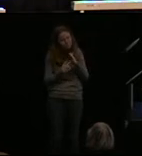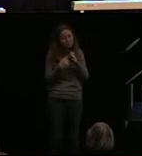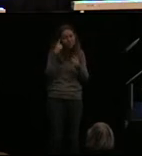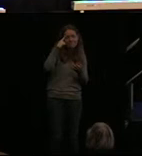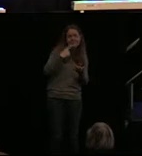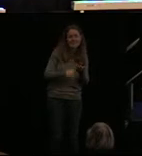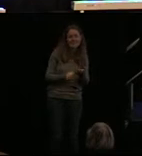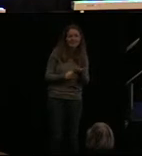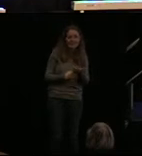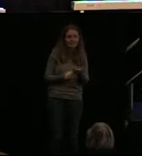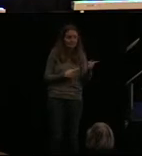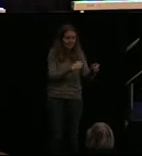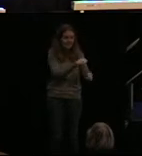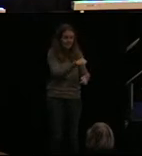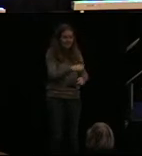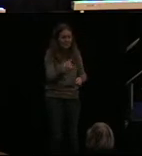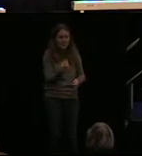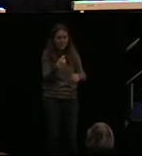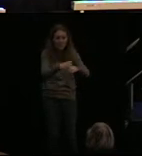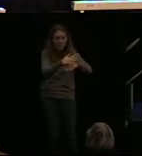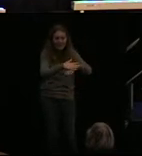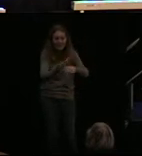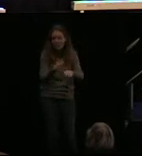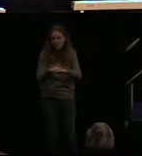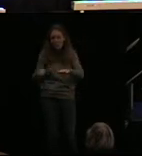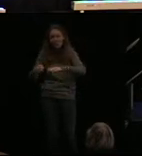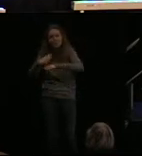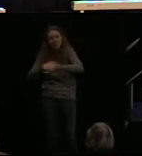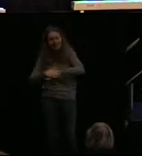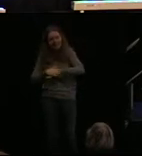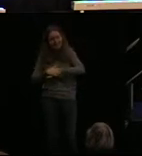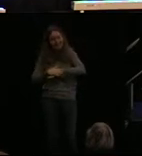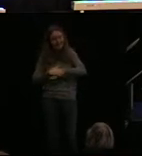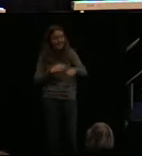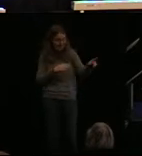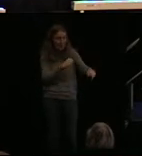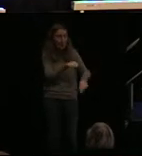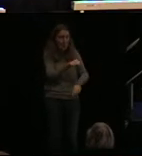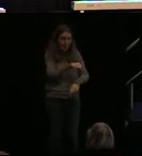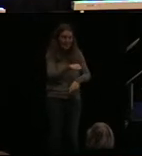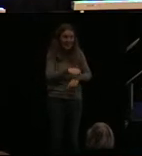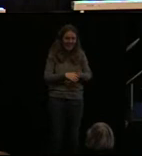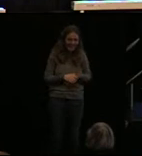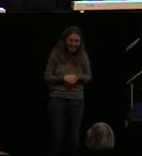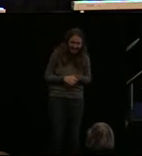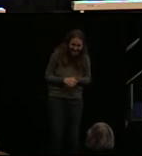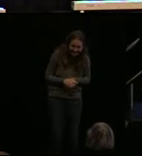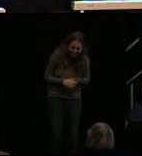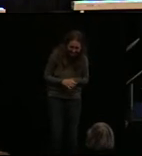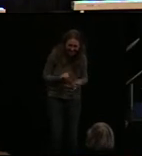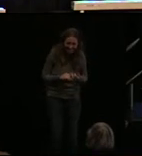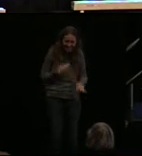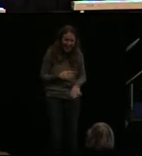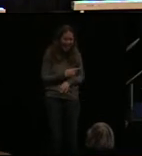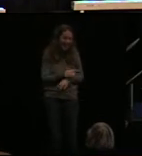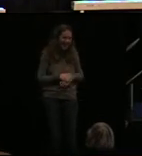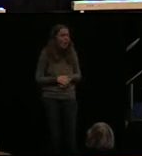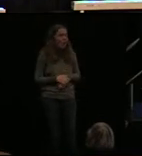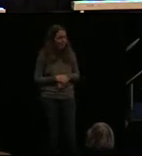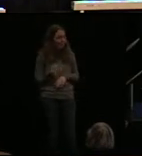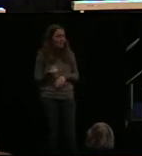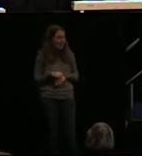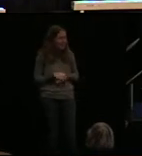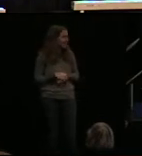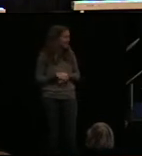really. Yeah. Who to marry or not to marry. Yeah. What house to buy.